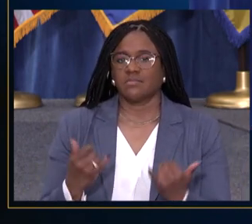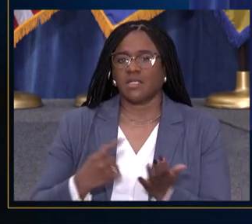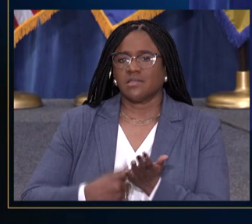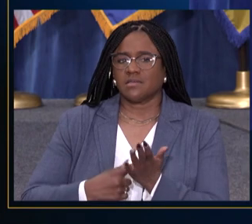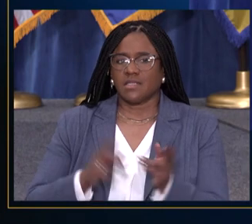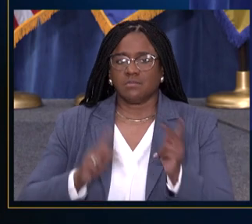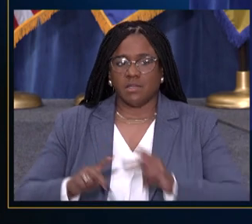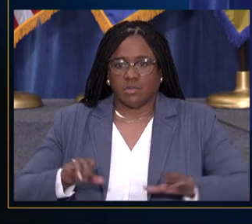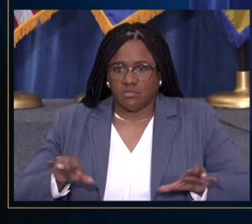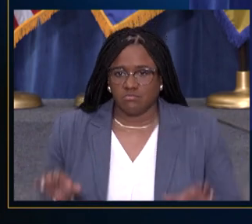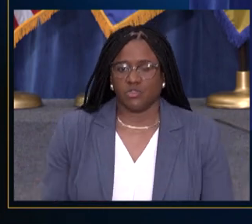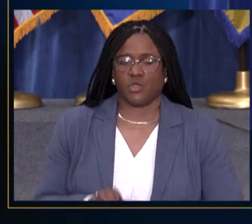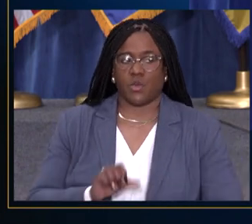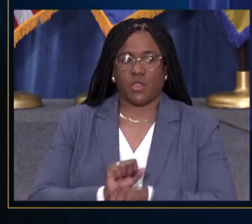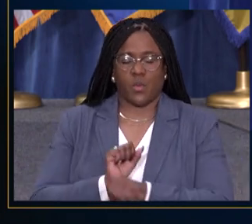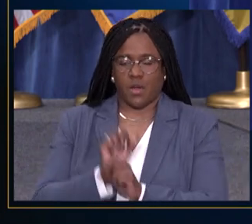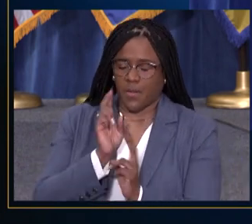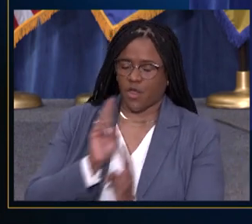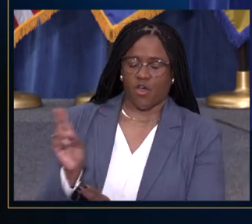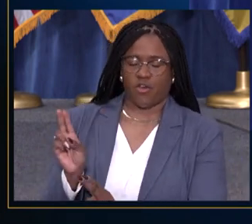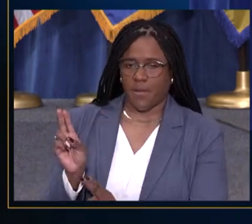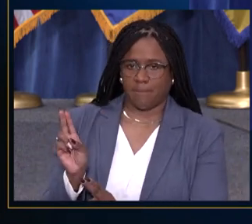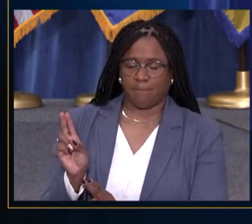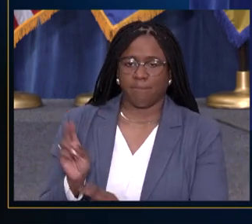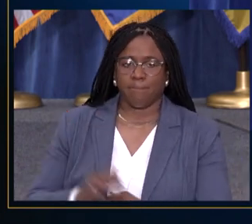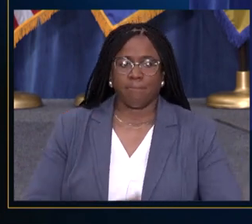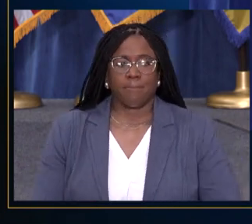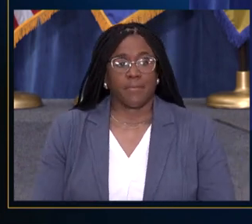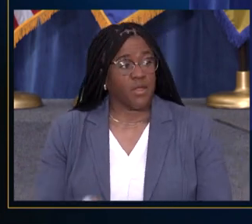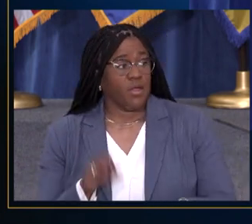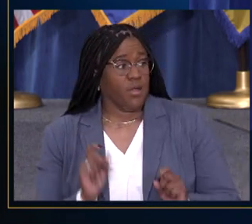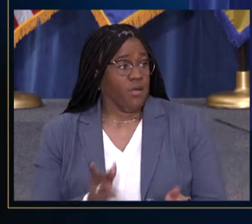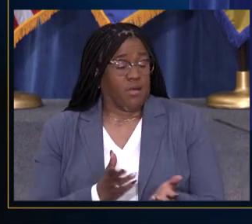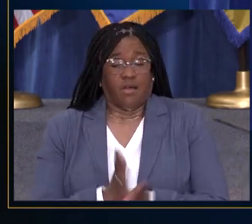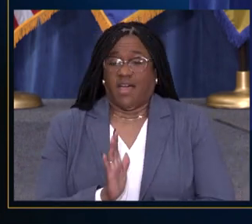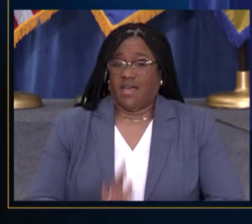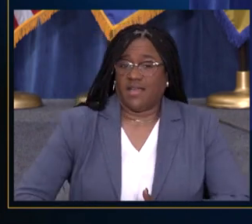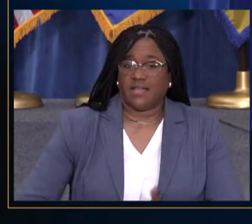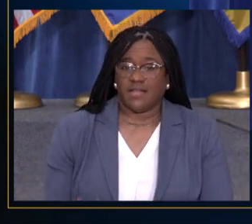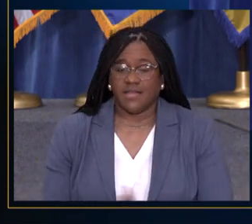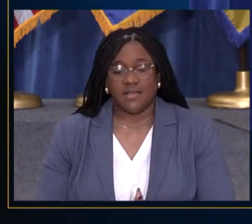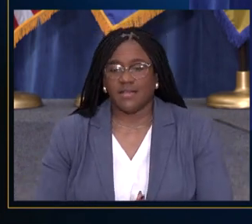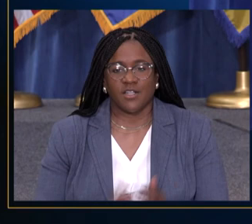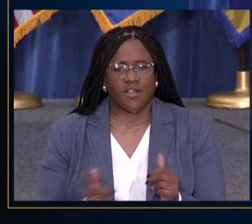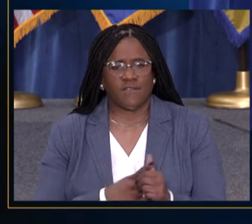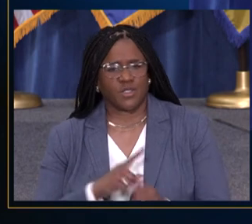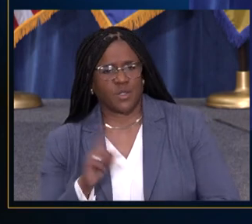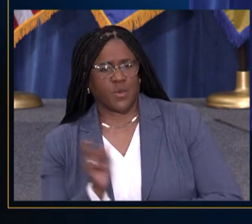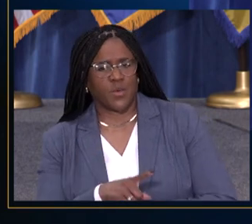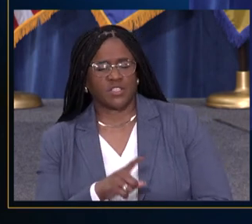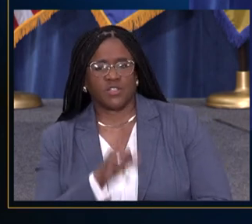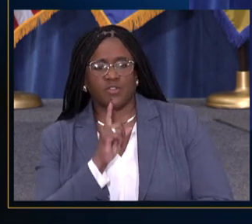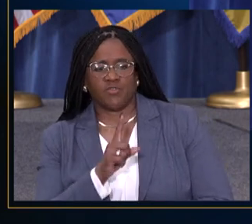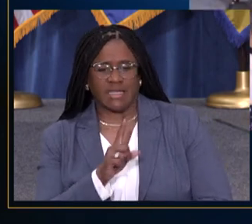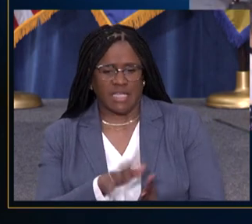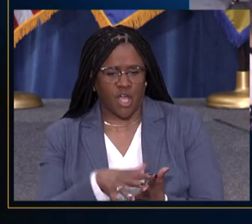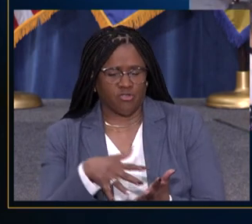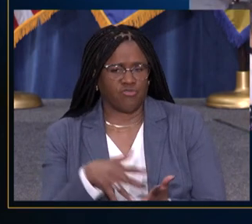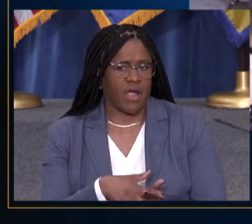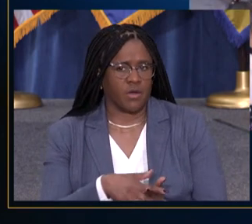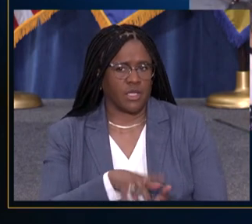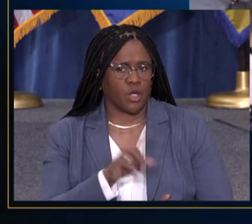doing the work, I just wanted to honor him. All right. The first question is a grounding